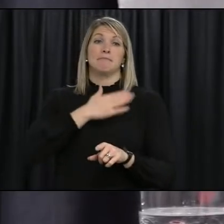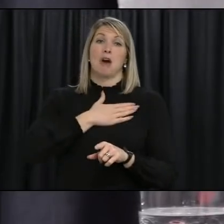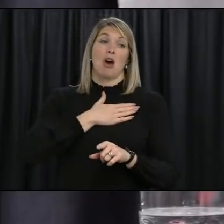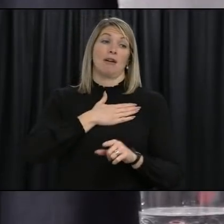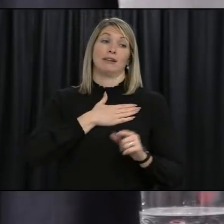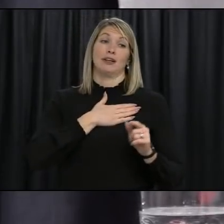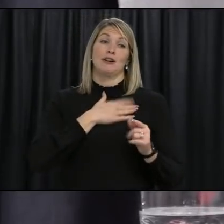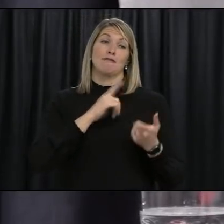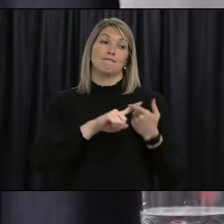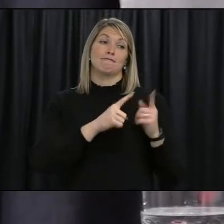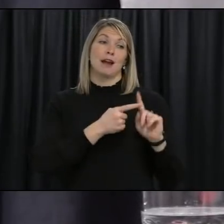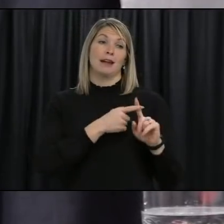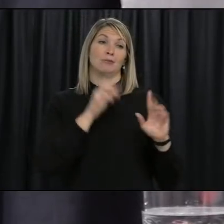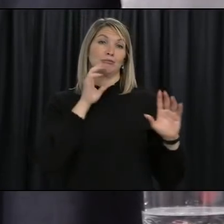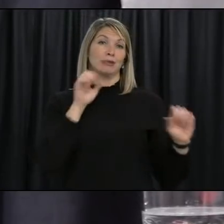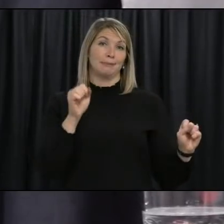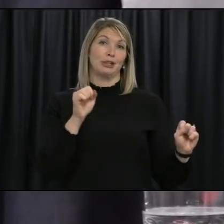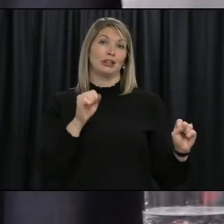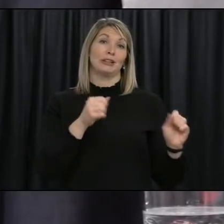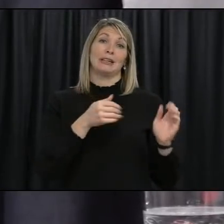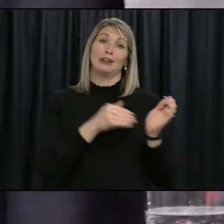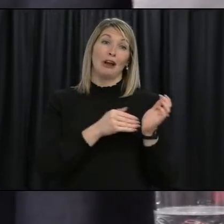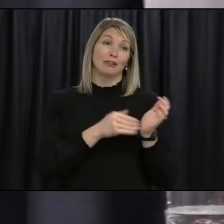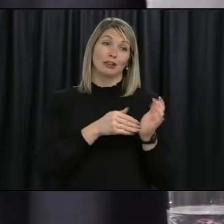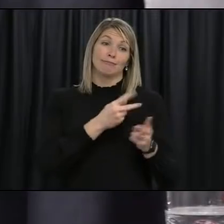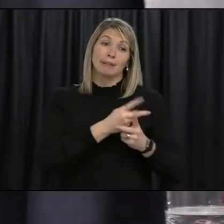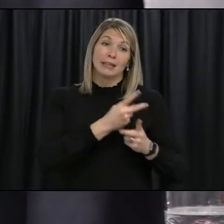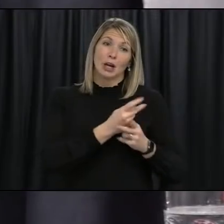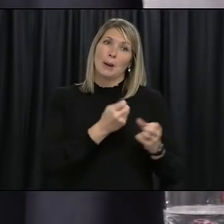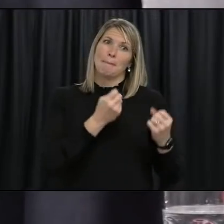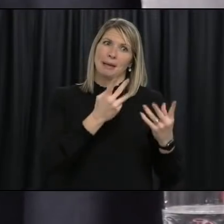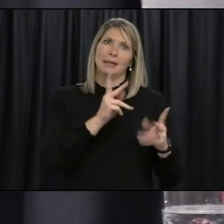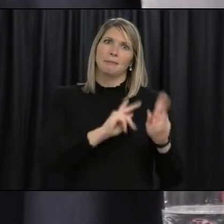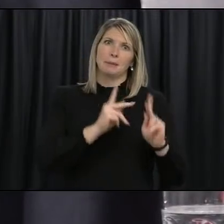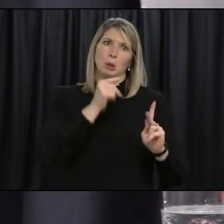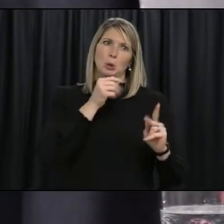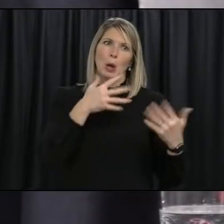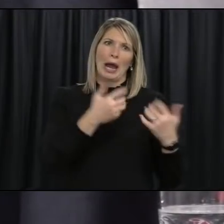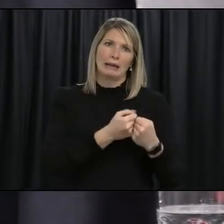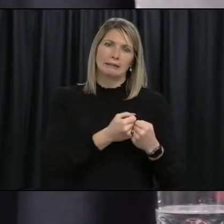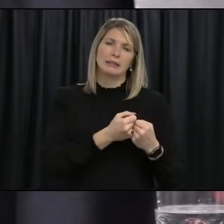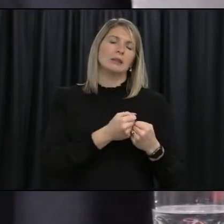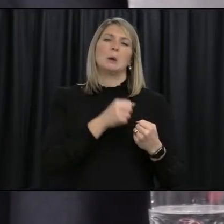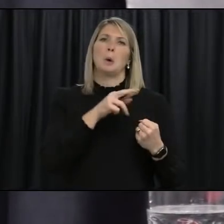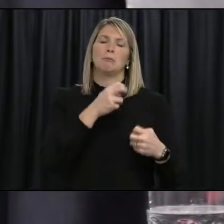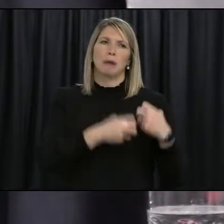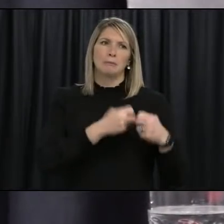clinician, and also for a decade as a deputy medical examiner, I can't